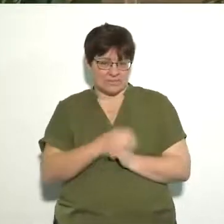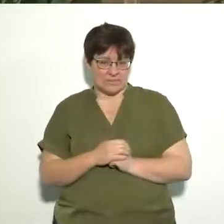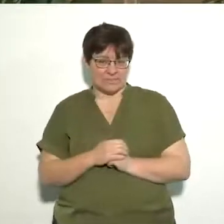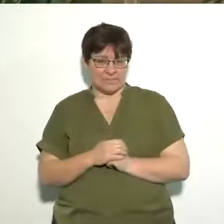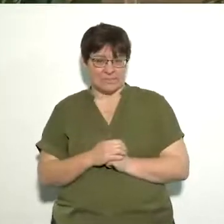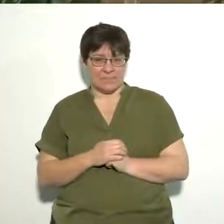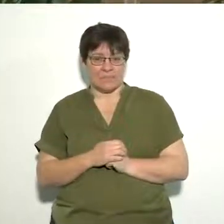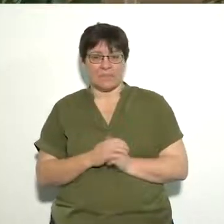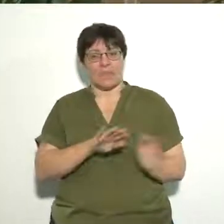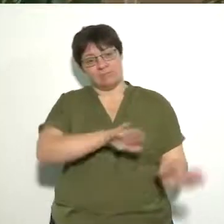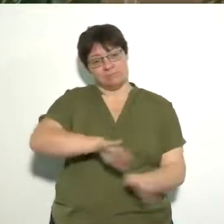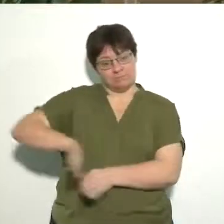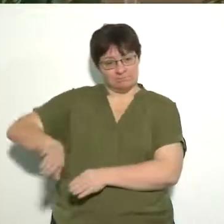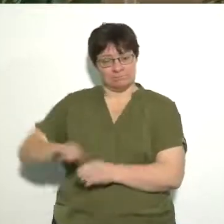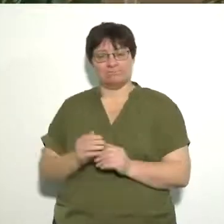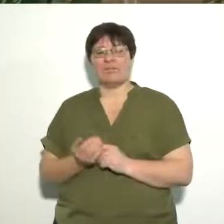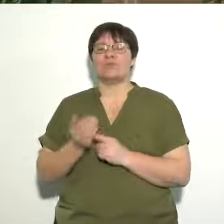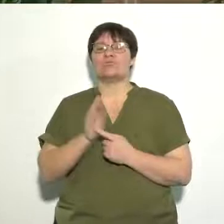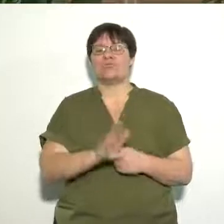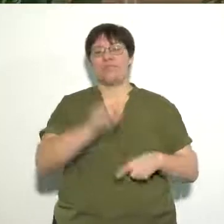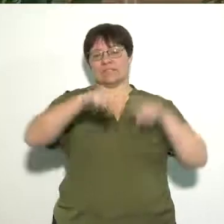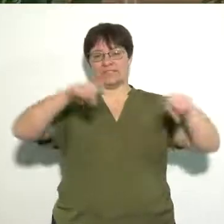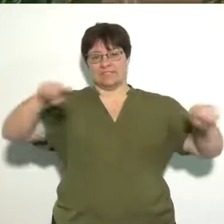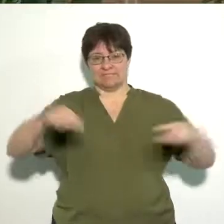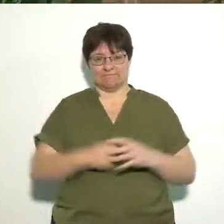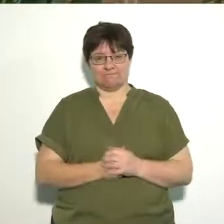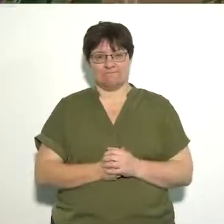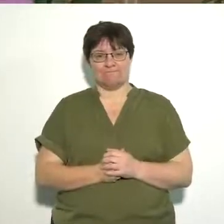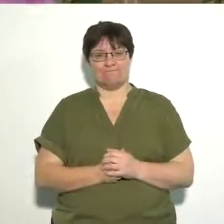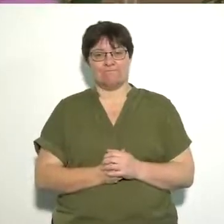going to move them out of the picture to show you the different pieces.